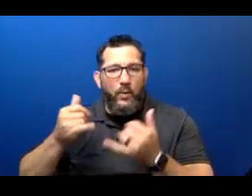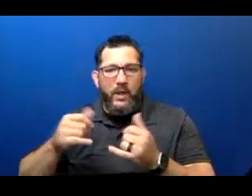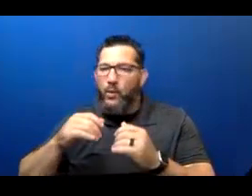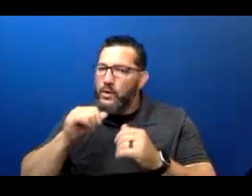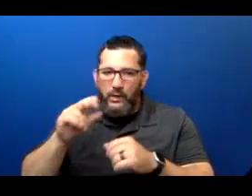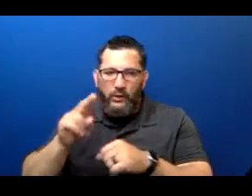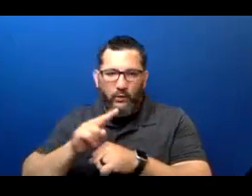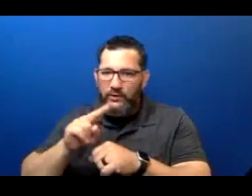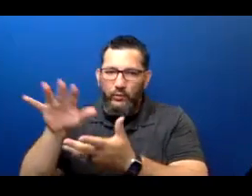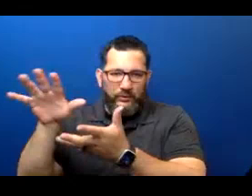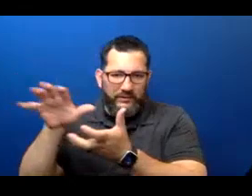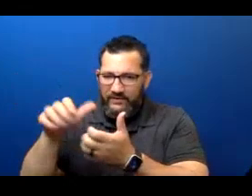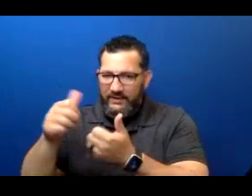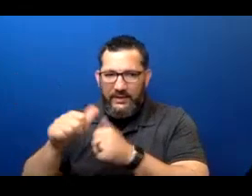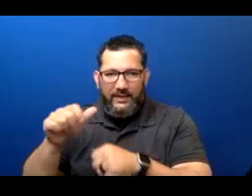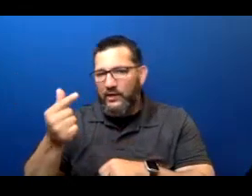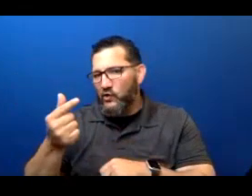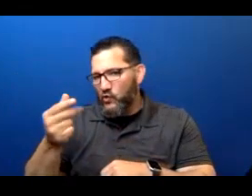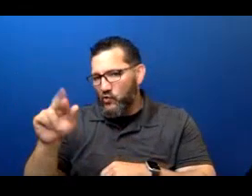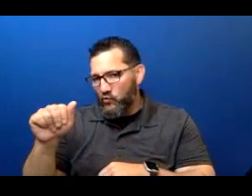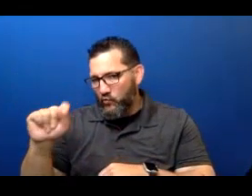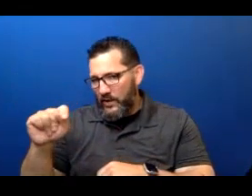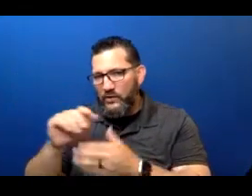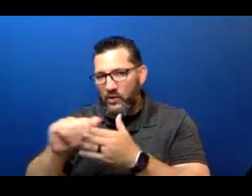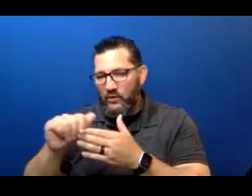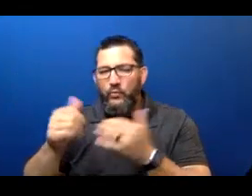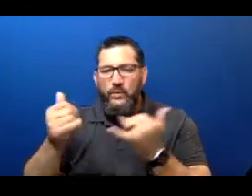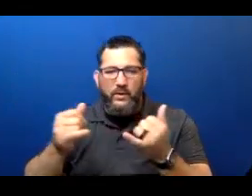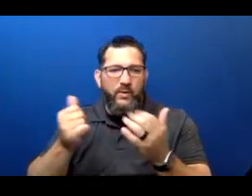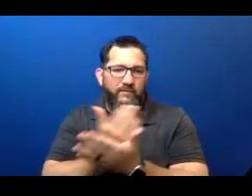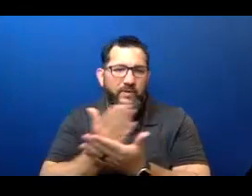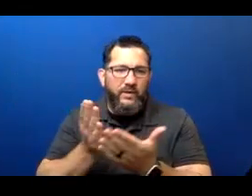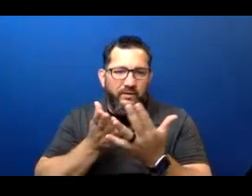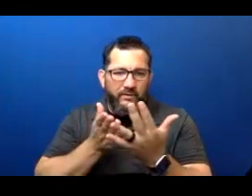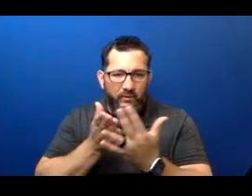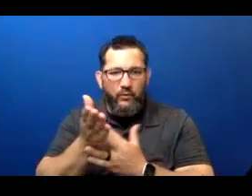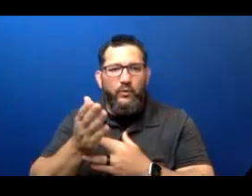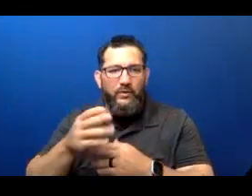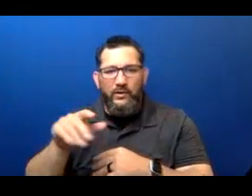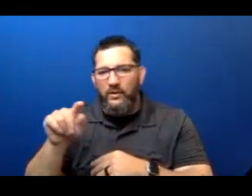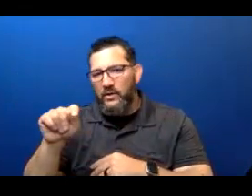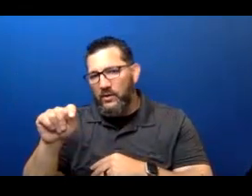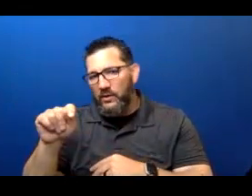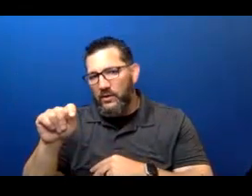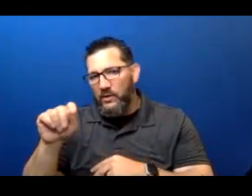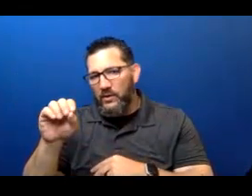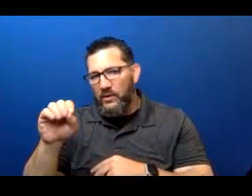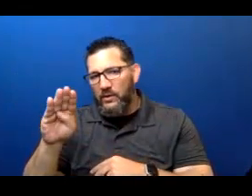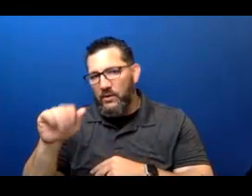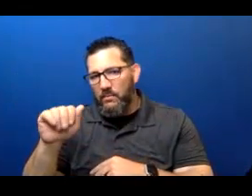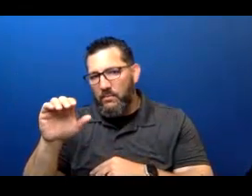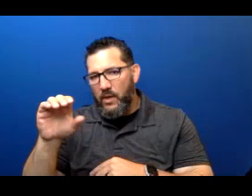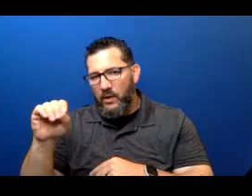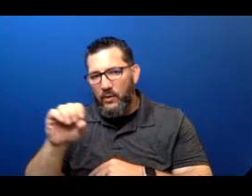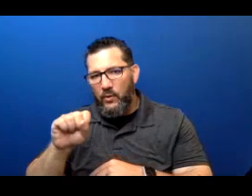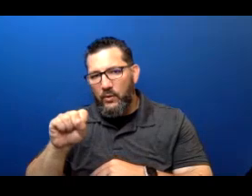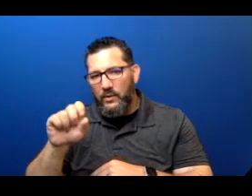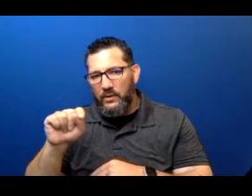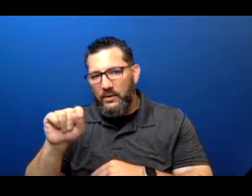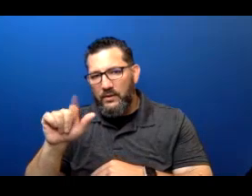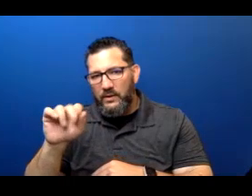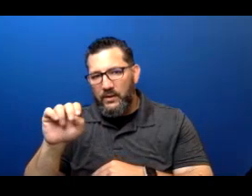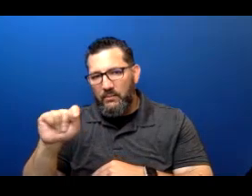dollars. Our revenue source remains our appropriations through the tobacco settlement monies. And these are also known as Funds for a Healthy